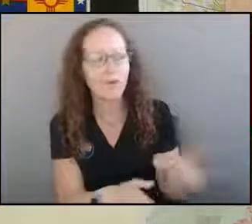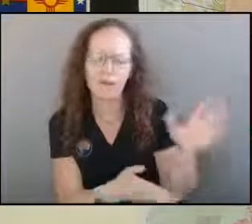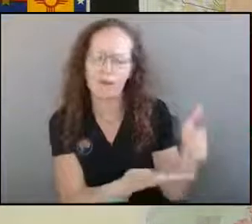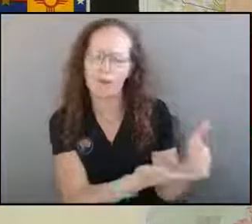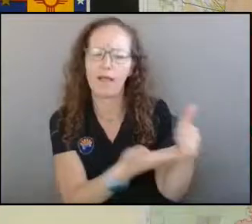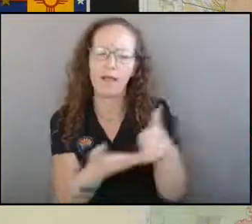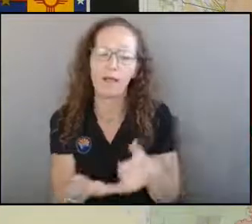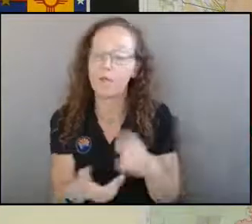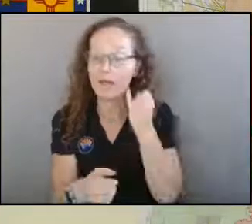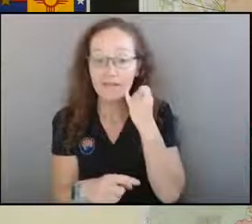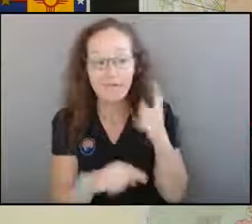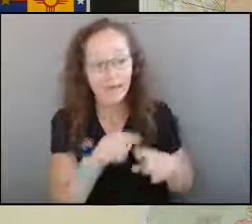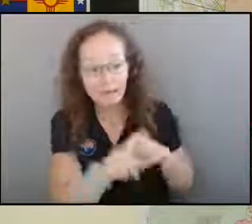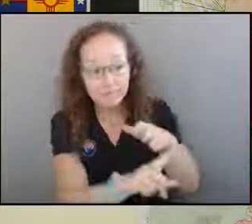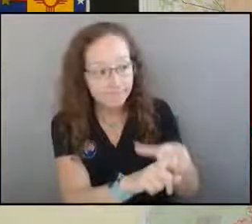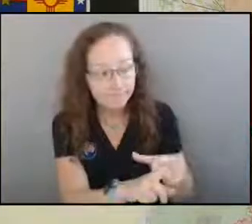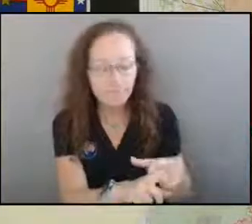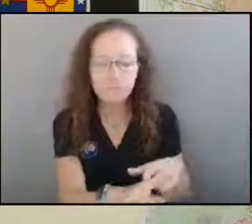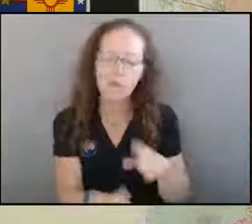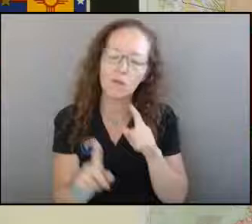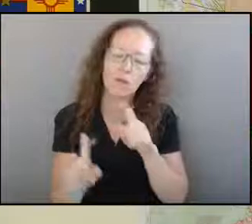Fire Department. Our